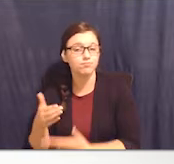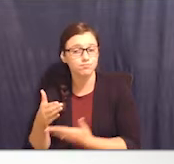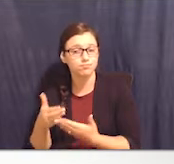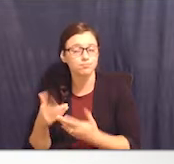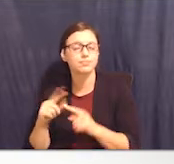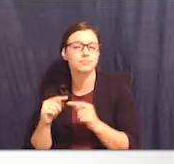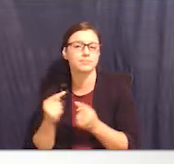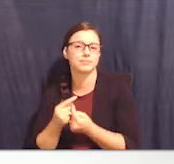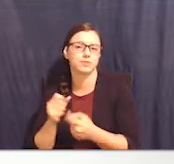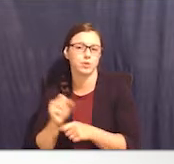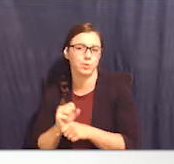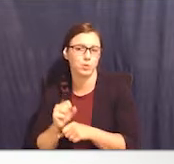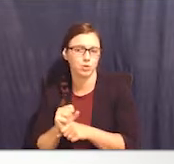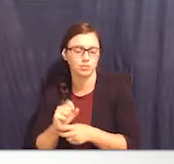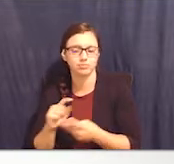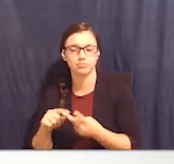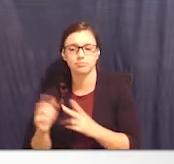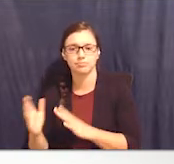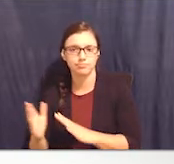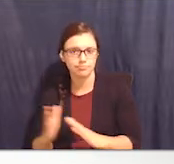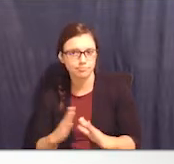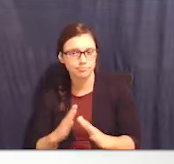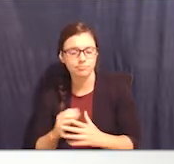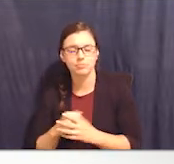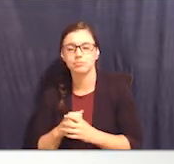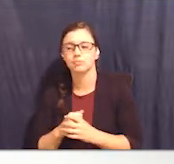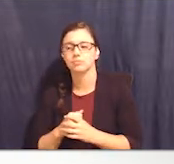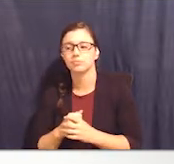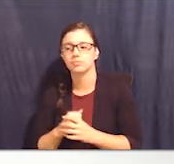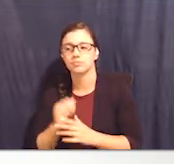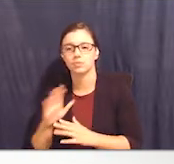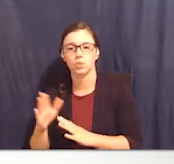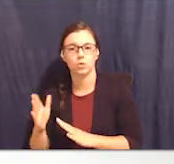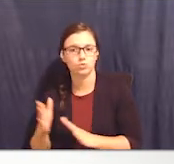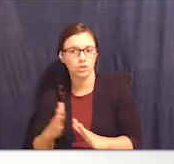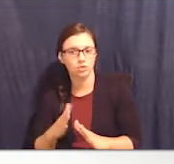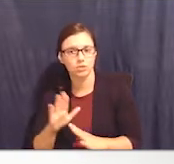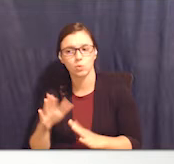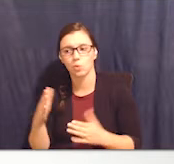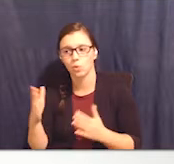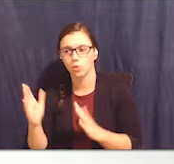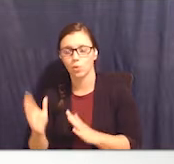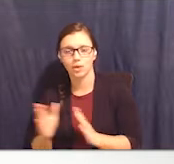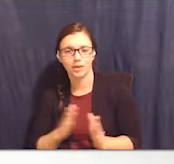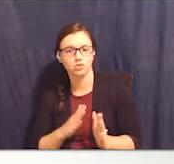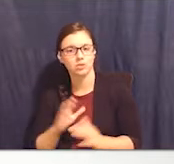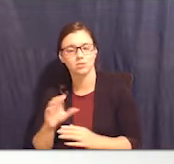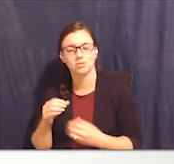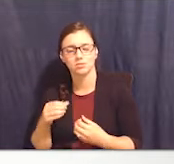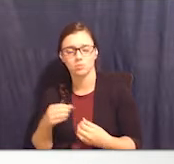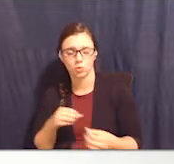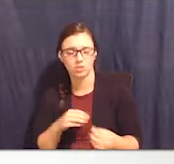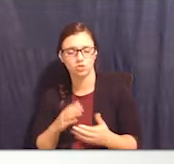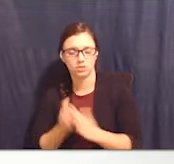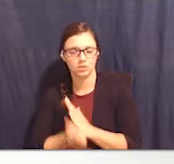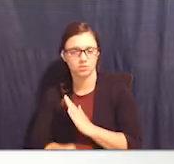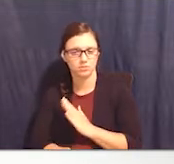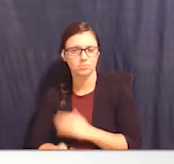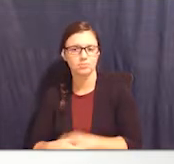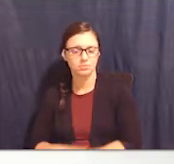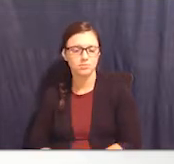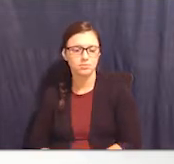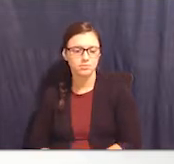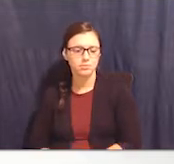year right now to have a club. And that money is to pay for a stipend for teachers,